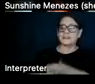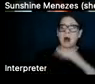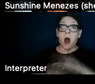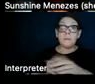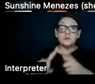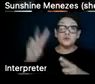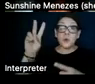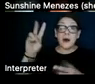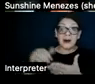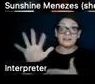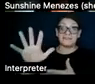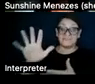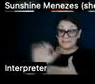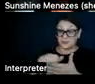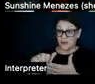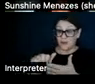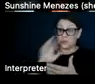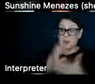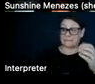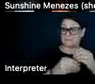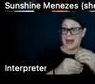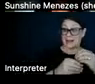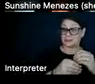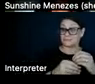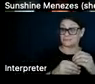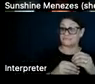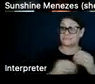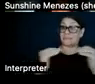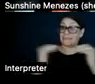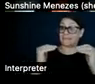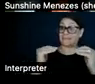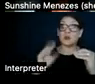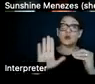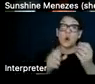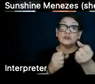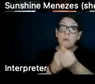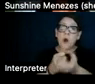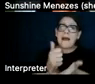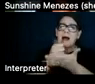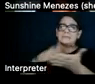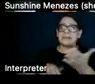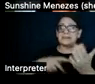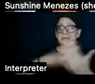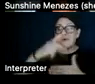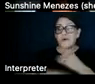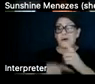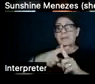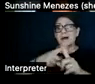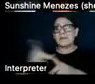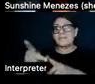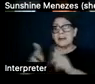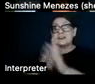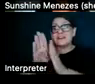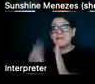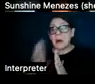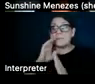,500. Your gift supports public programs like this one, as well as professional development for journalists